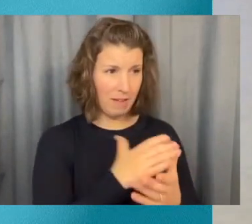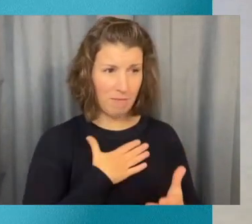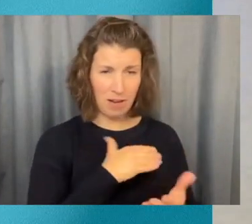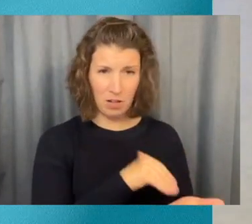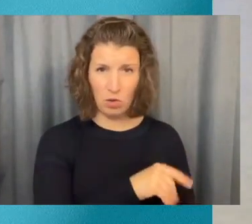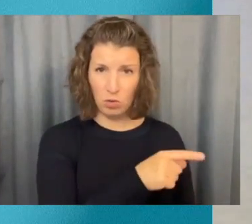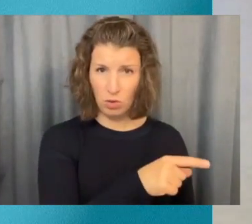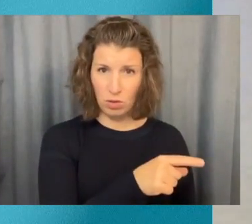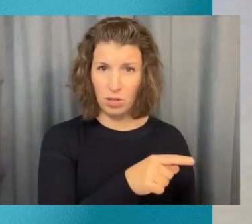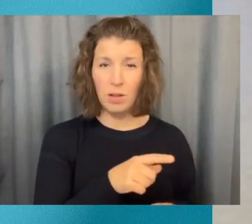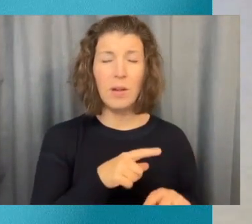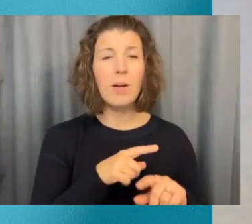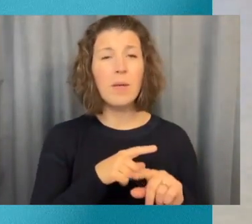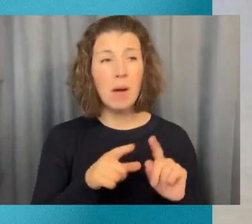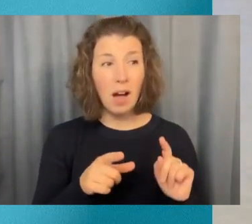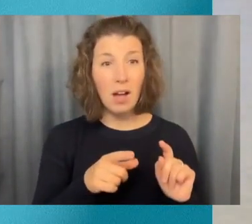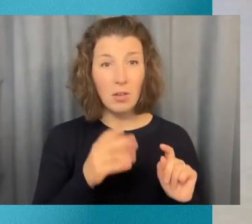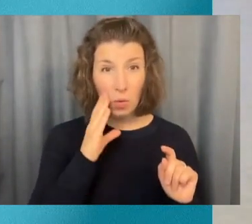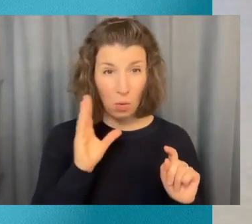right is that they see you.